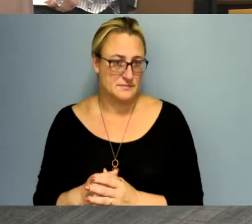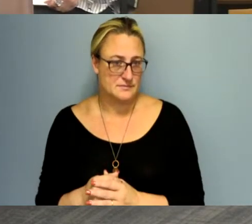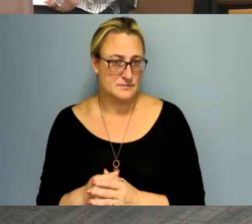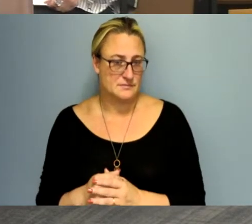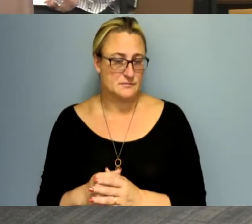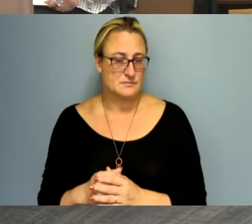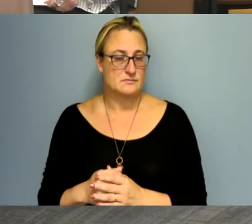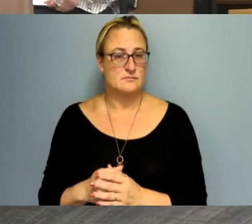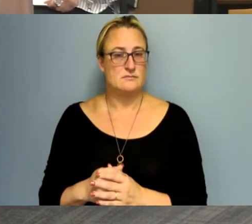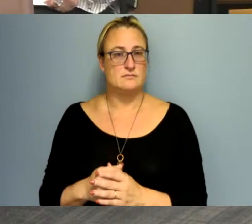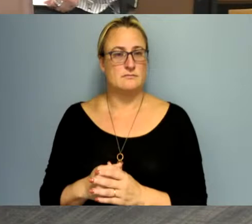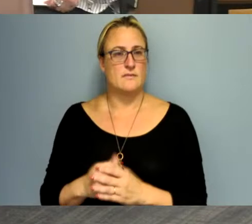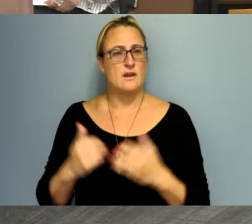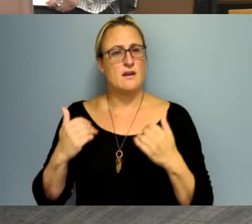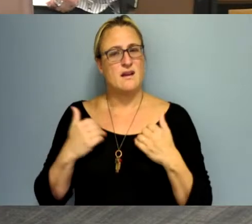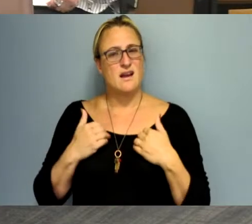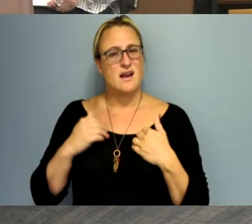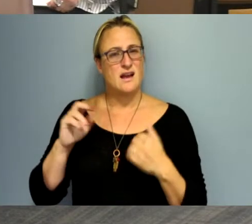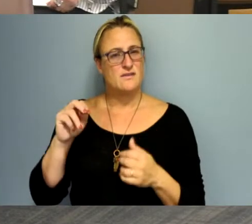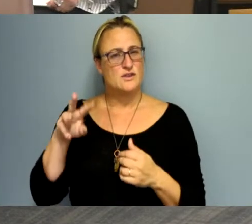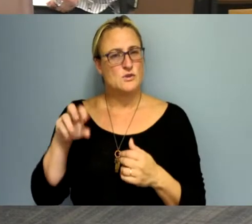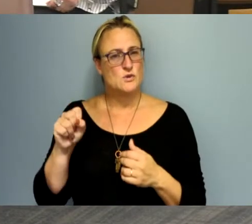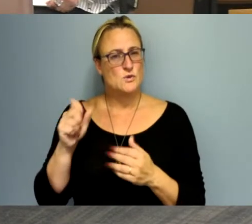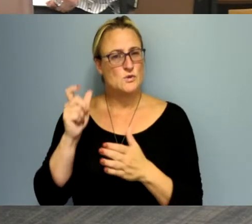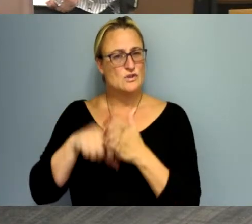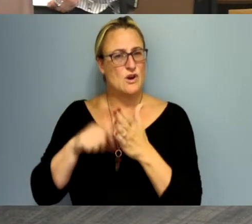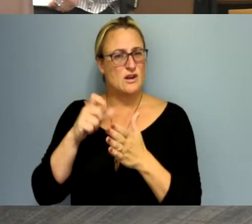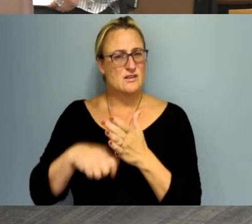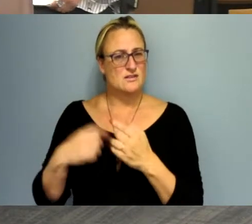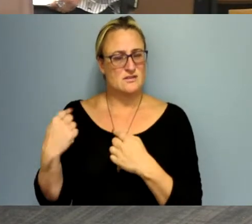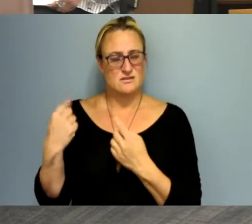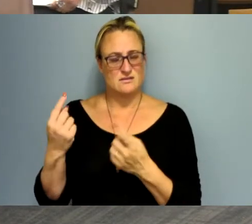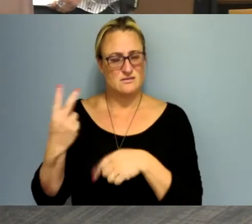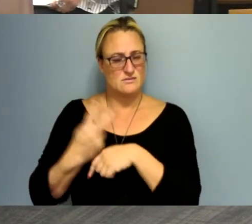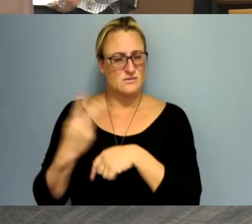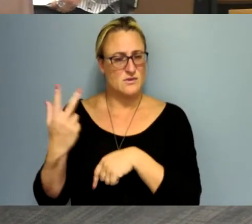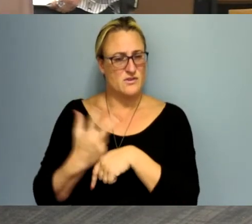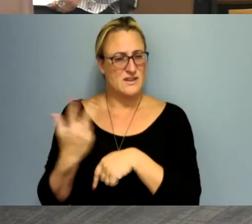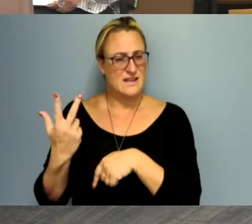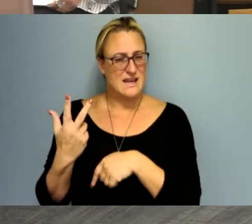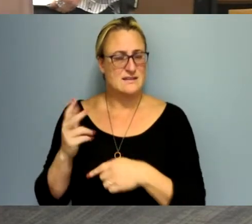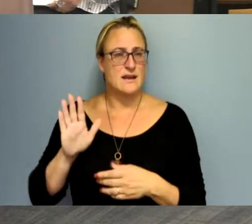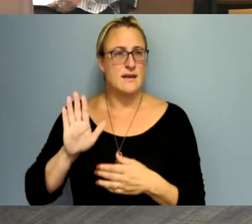There were some articles in the news in the last couple days that had a little bit of